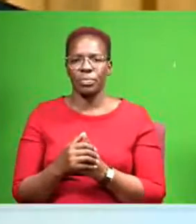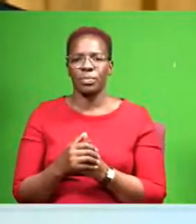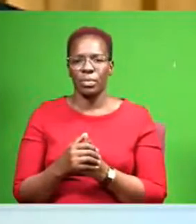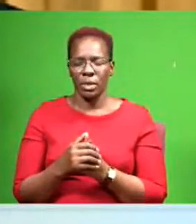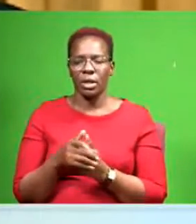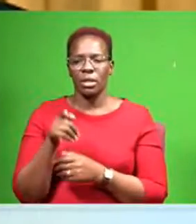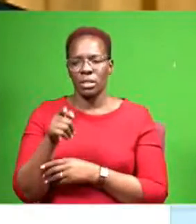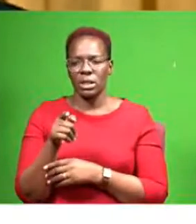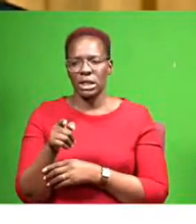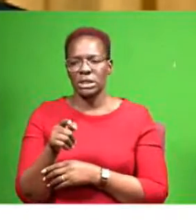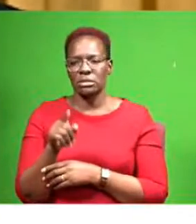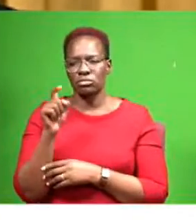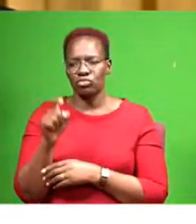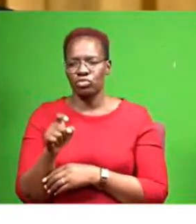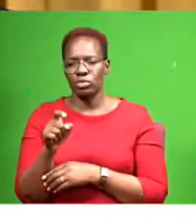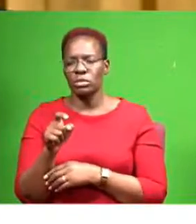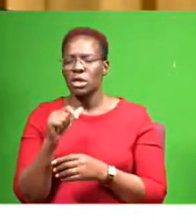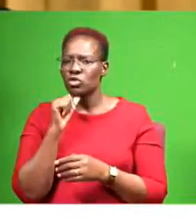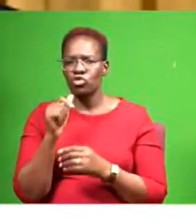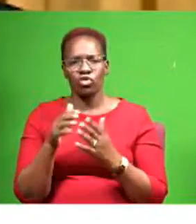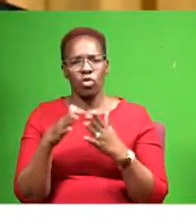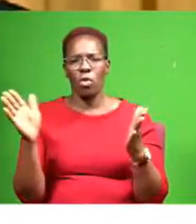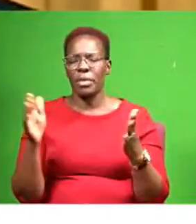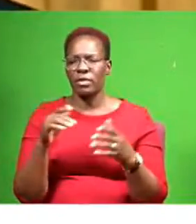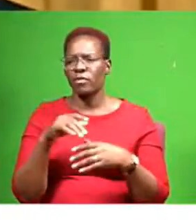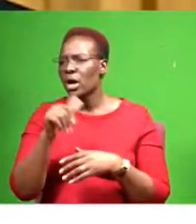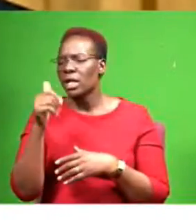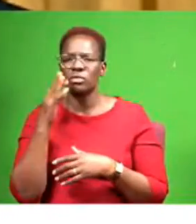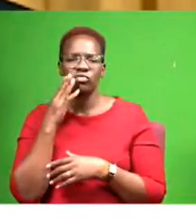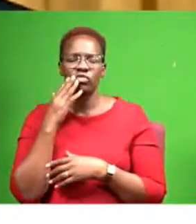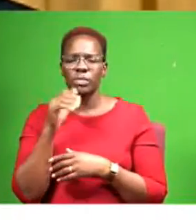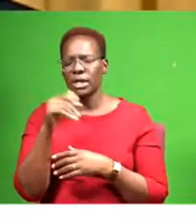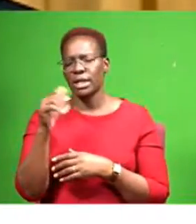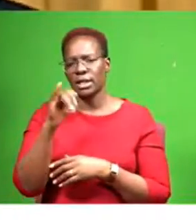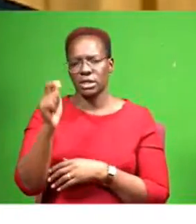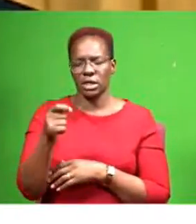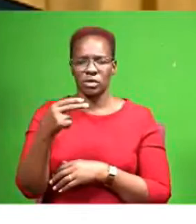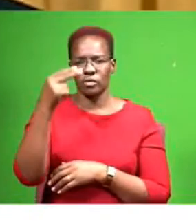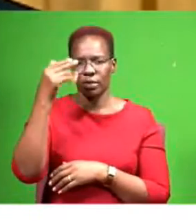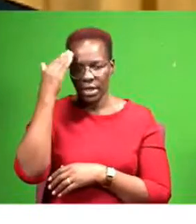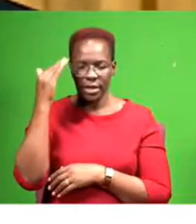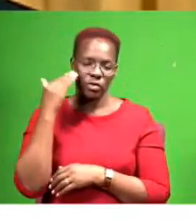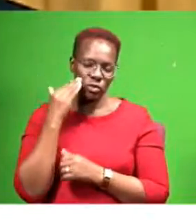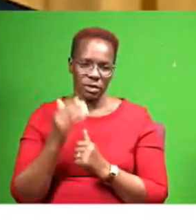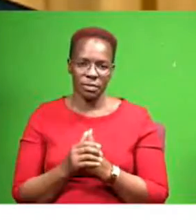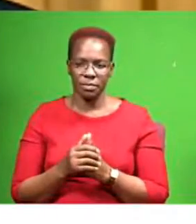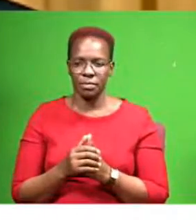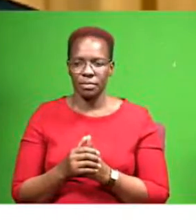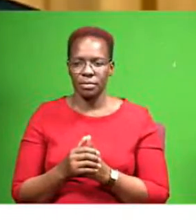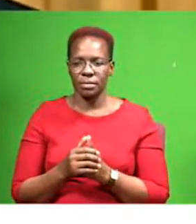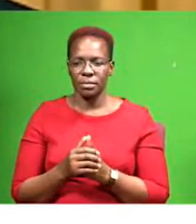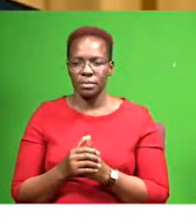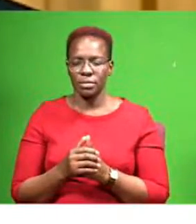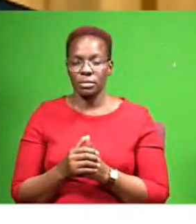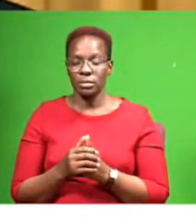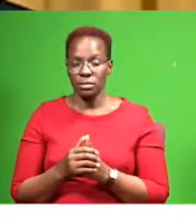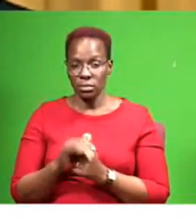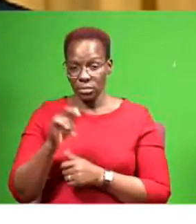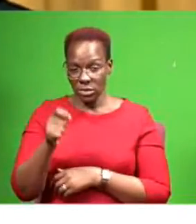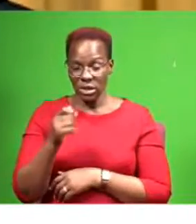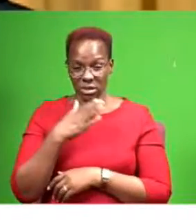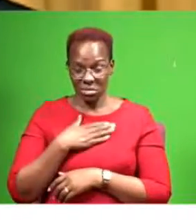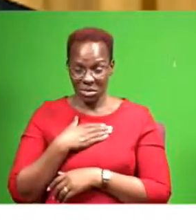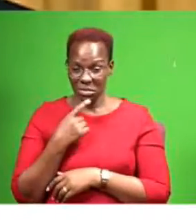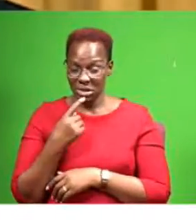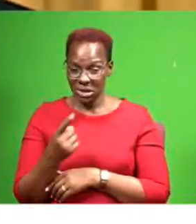res judicata and not open for consideration by the learned judges of the High Court. In the impugned judgment, the learned judges of the High